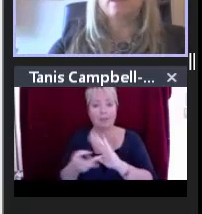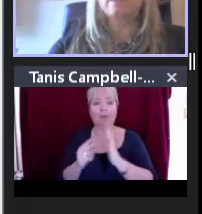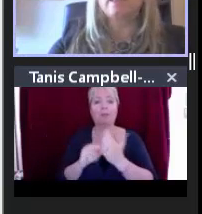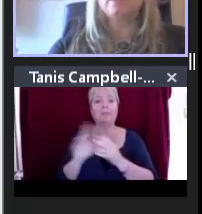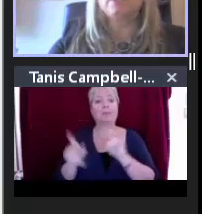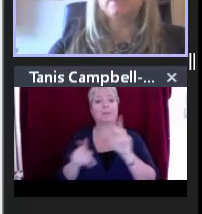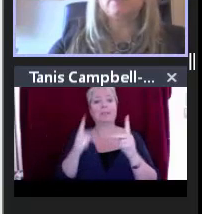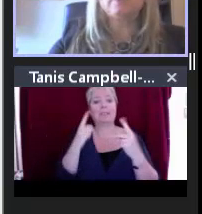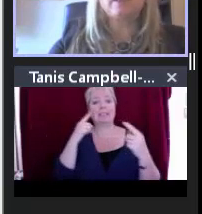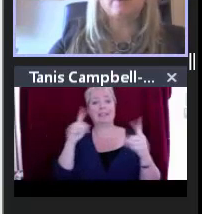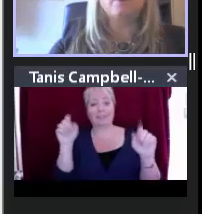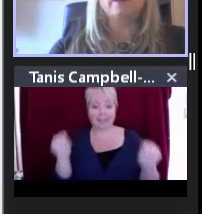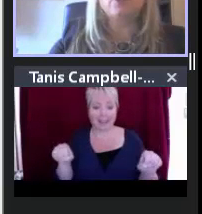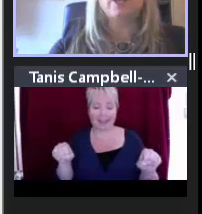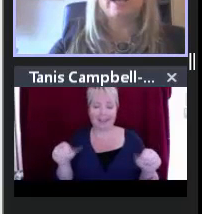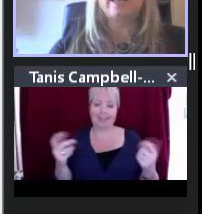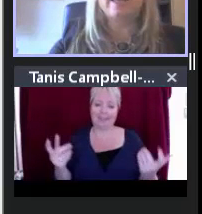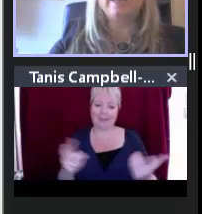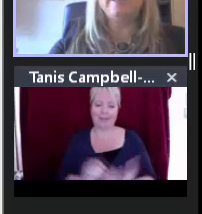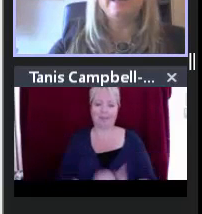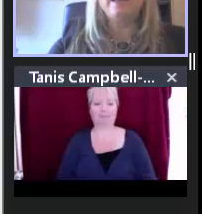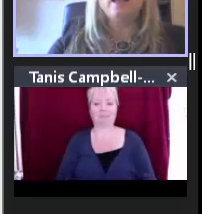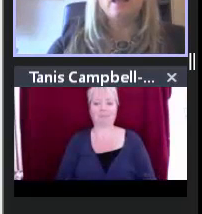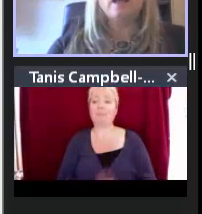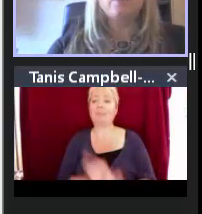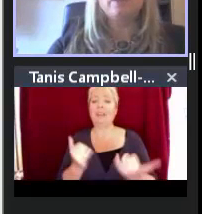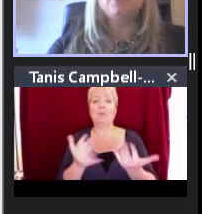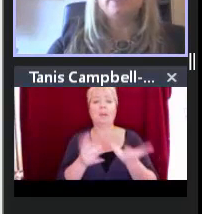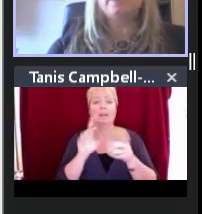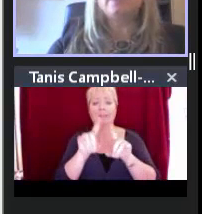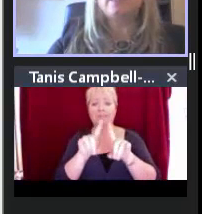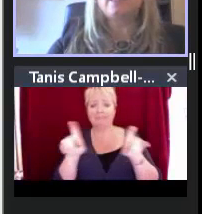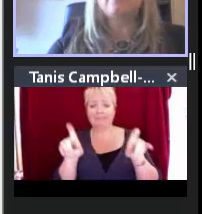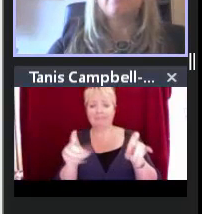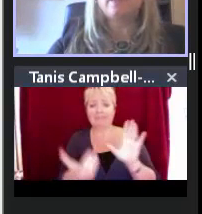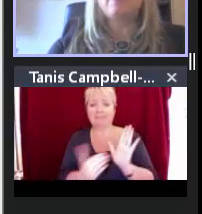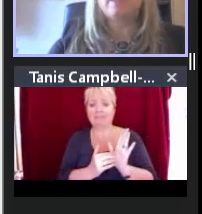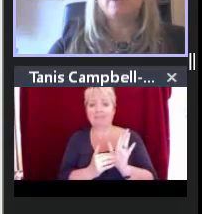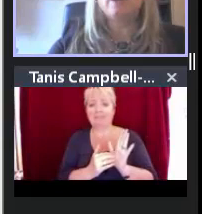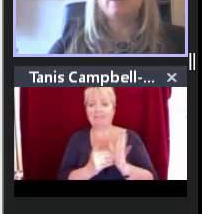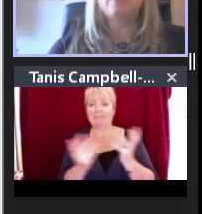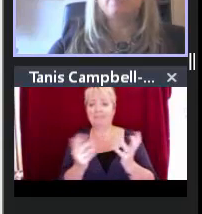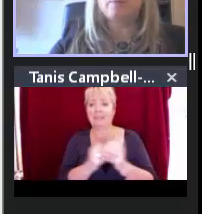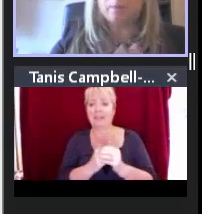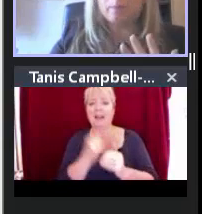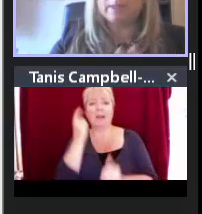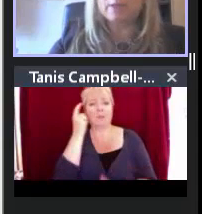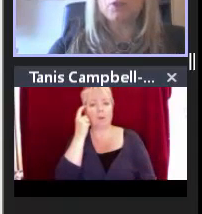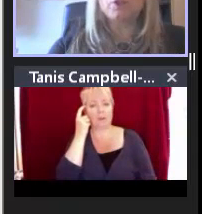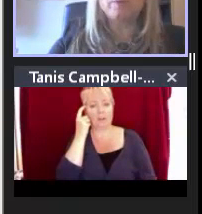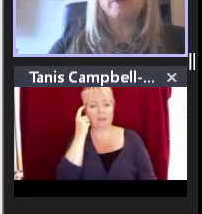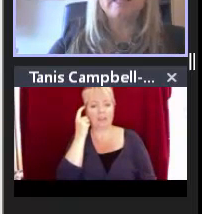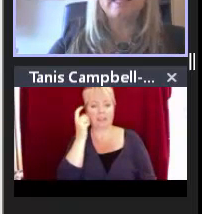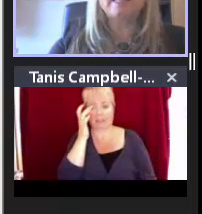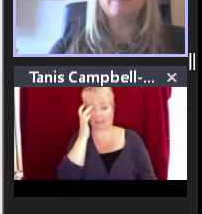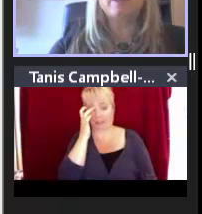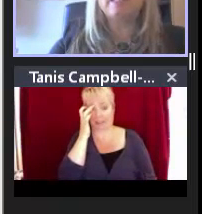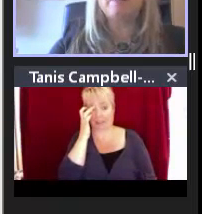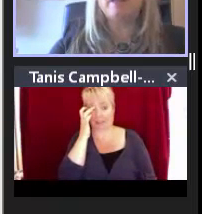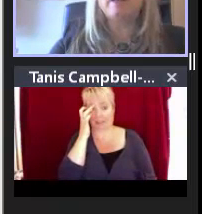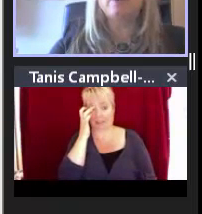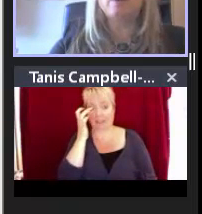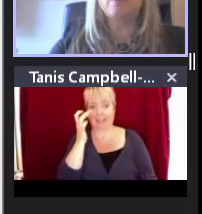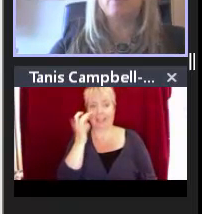So I'd like to just do another quick check-in. I'm wondering if anyone here, besides Juniper, let's say,